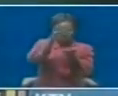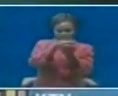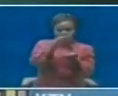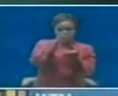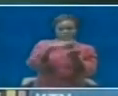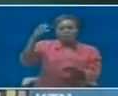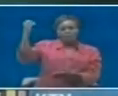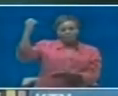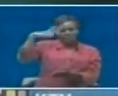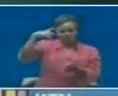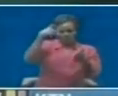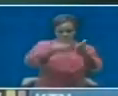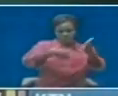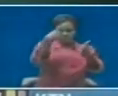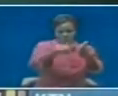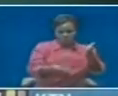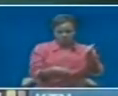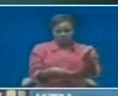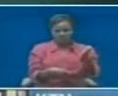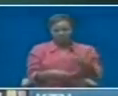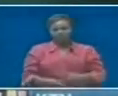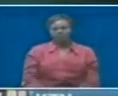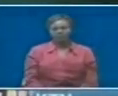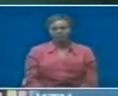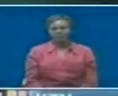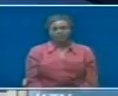in power costs or in energy costs.